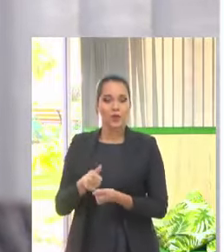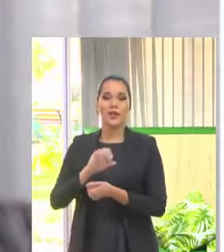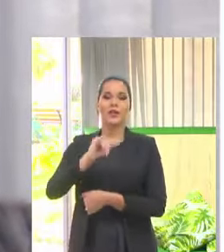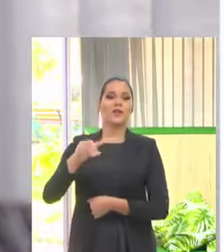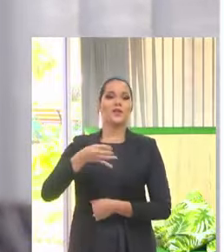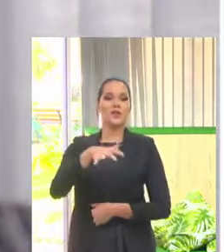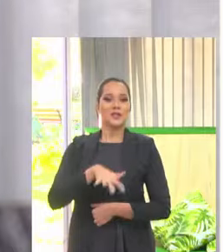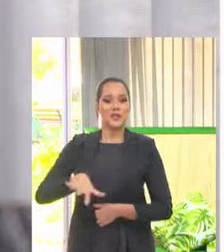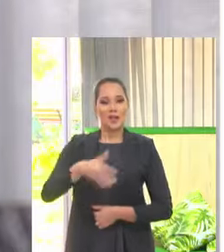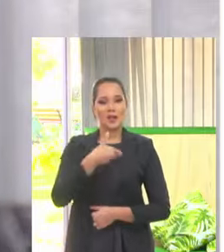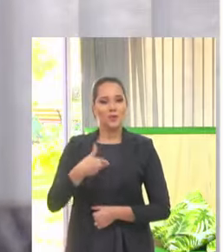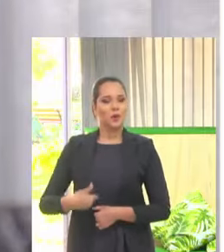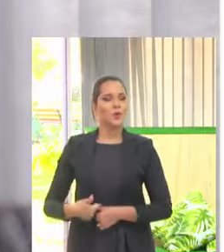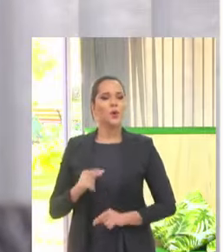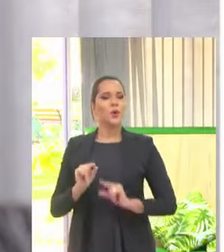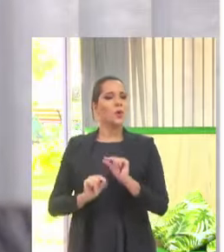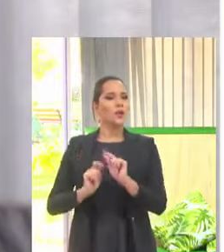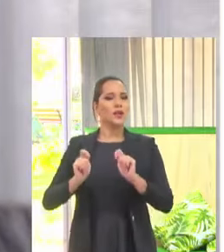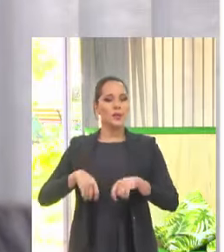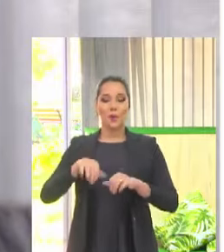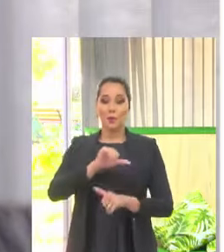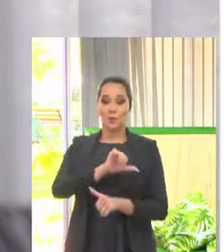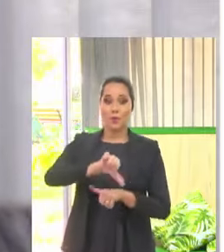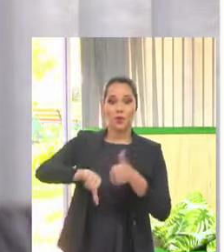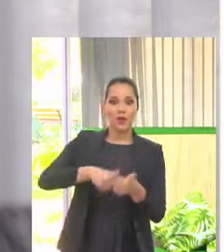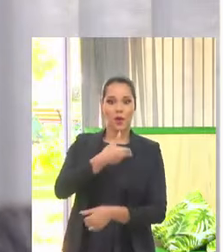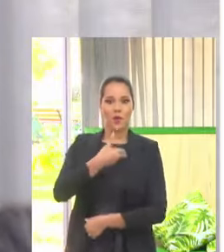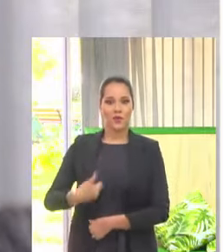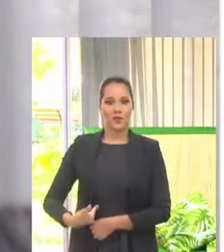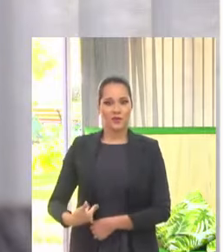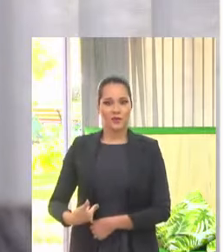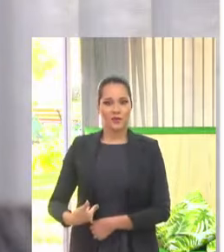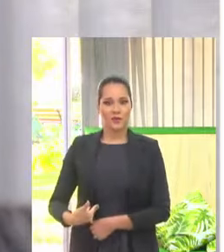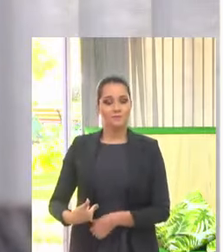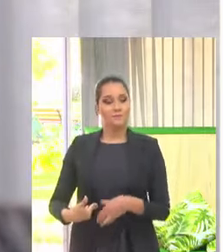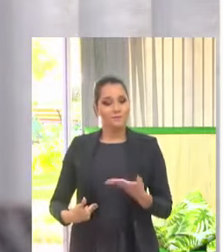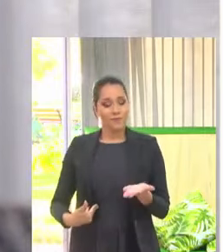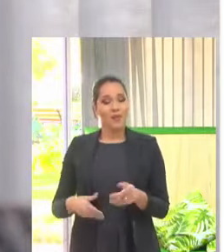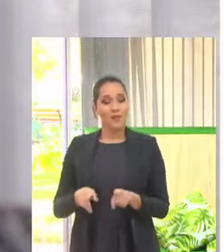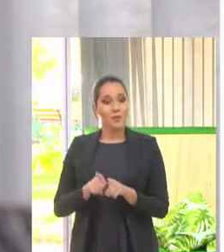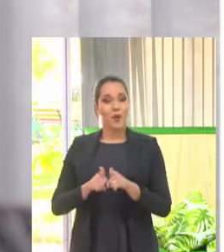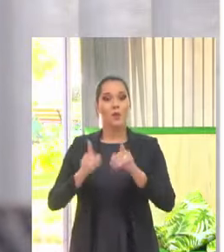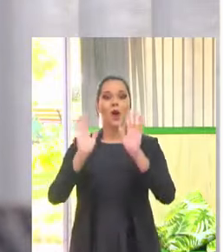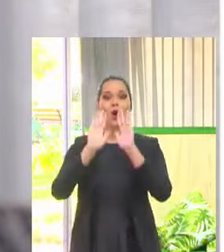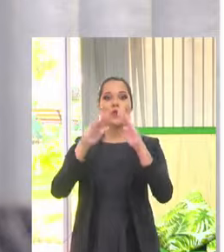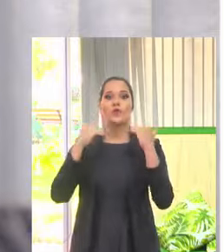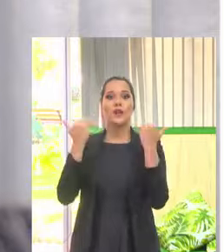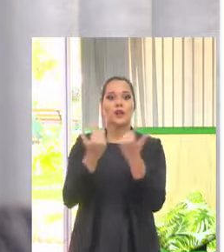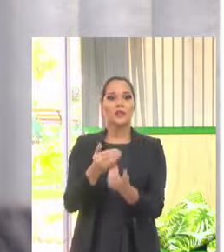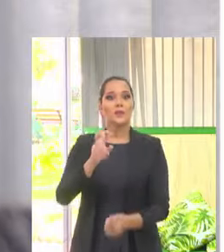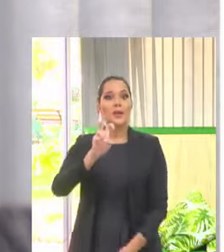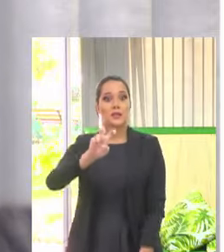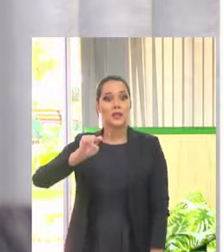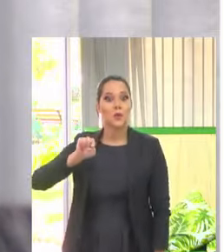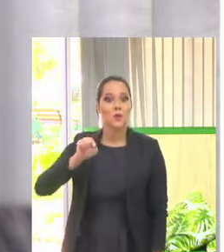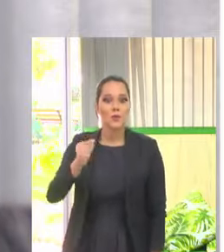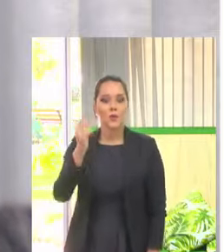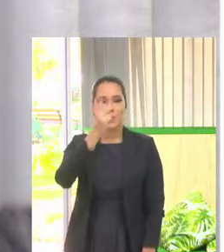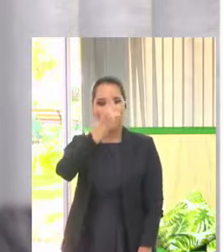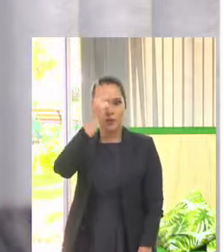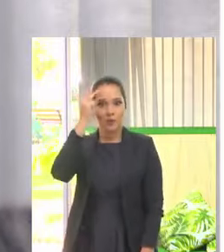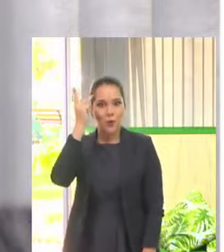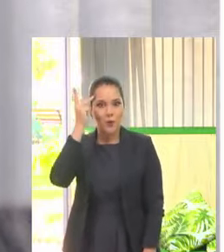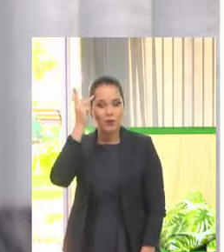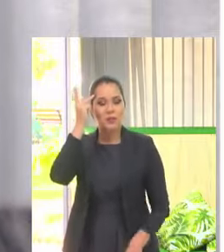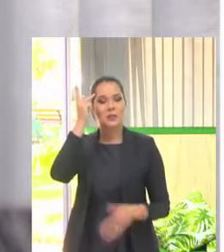could be done to transform government. And it's a big conference for 5,000 people, more 20,000